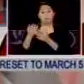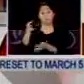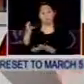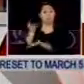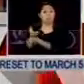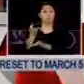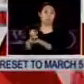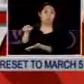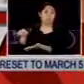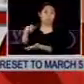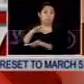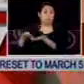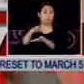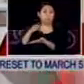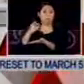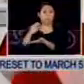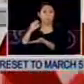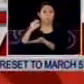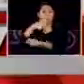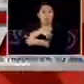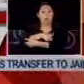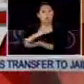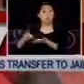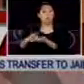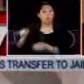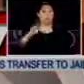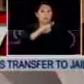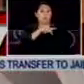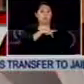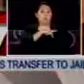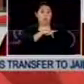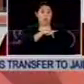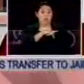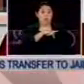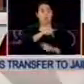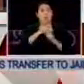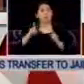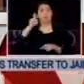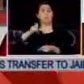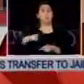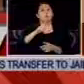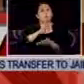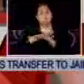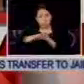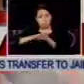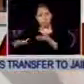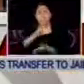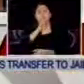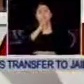considered as his personal properties, which are required to be properly and truthfully declared in the